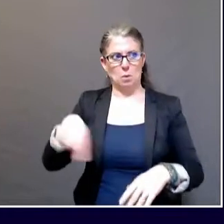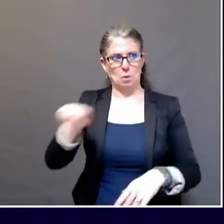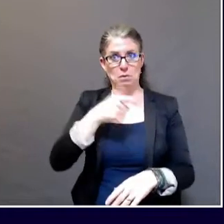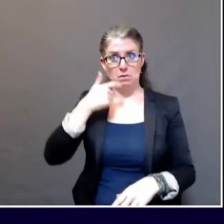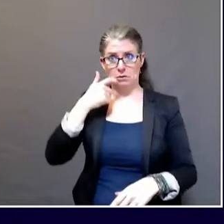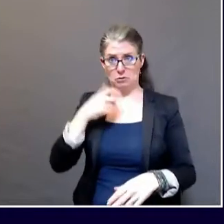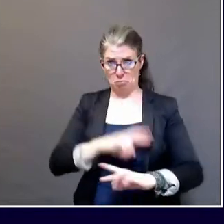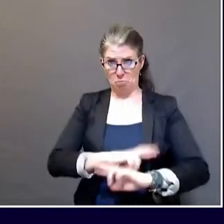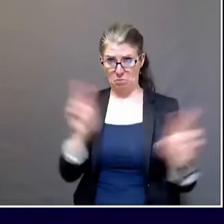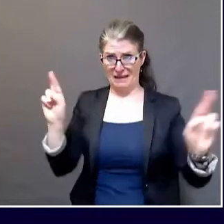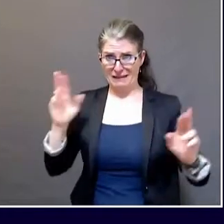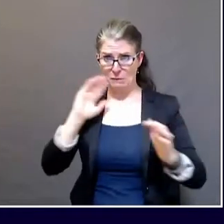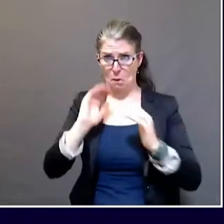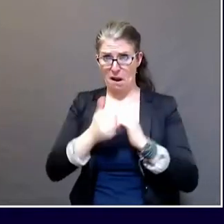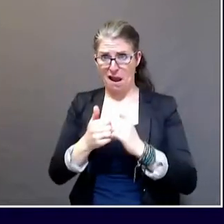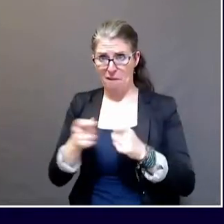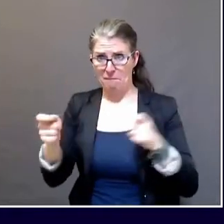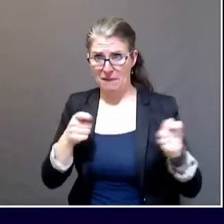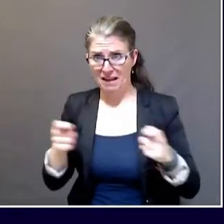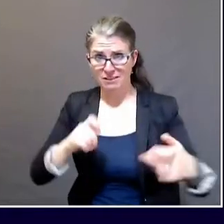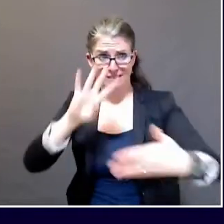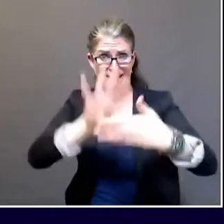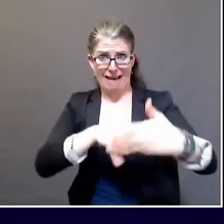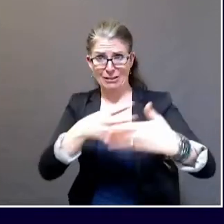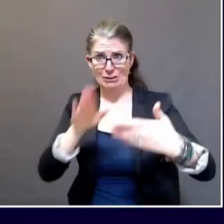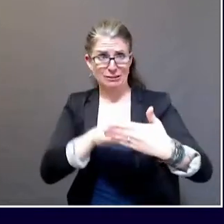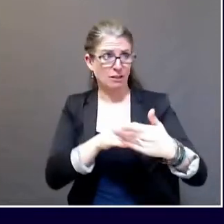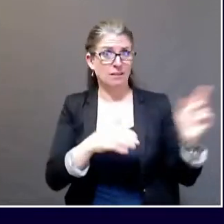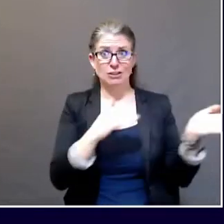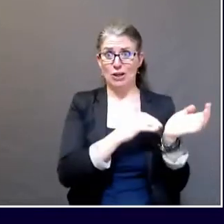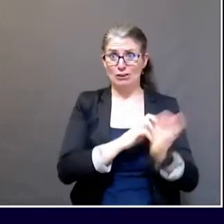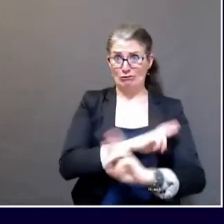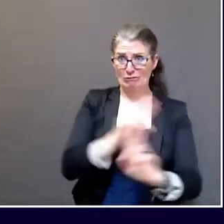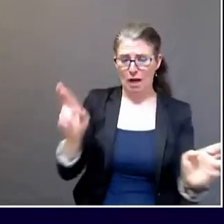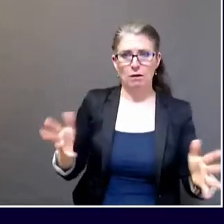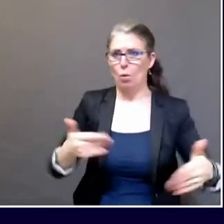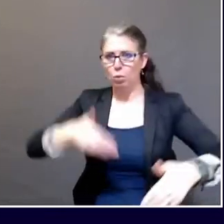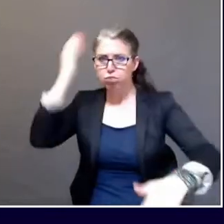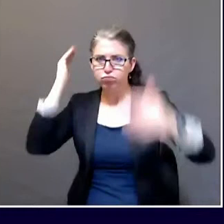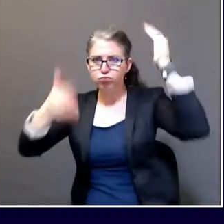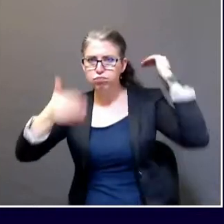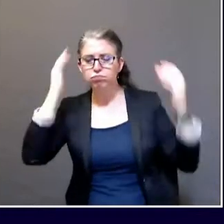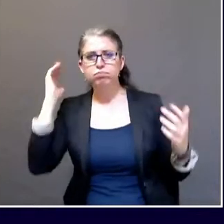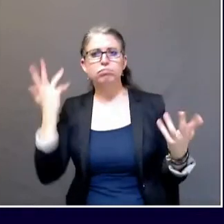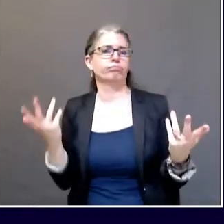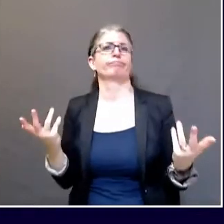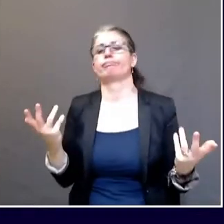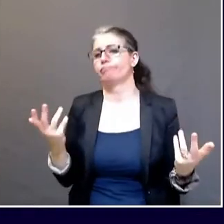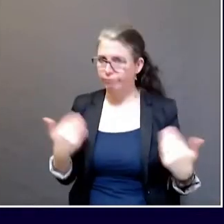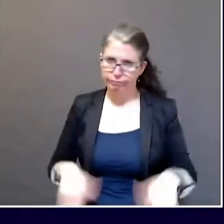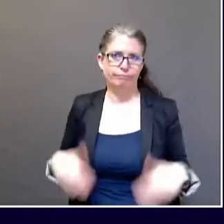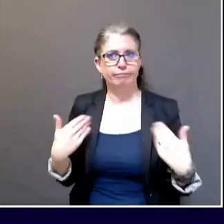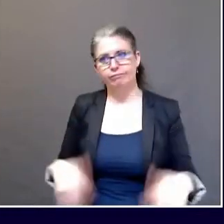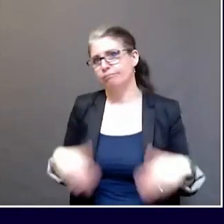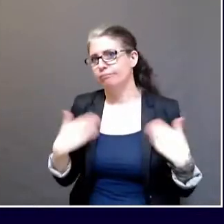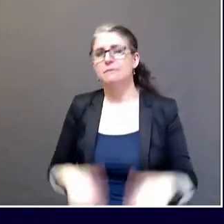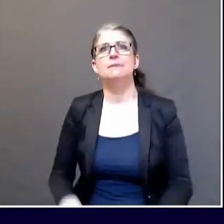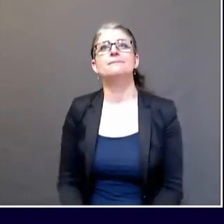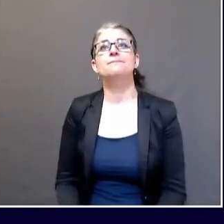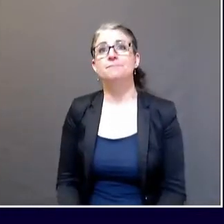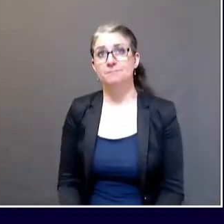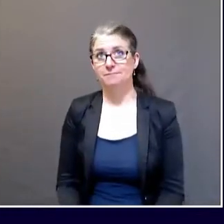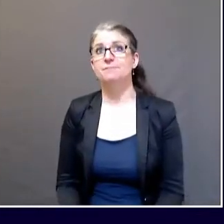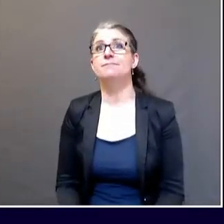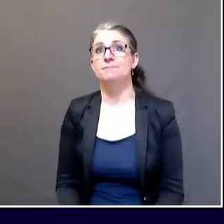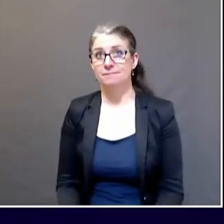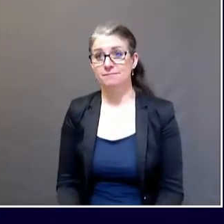those doses of Moderna may not have received it. The other constraint here is that we don't foresee that supply increasing. And